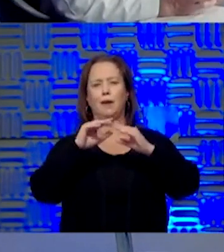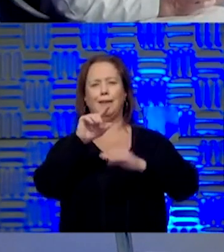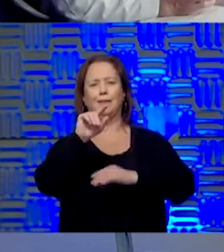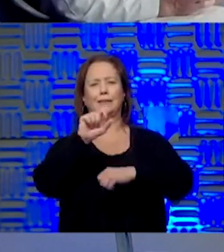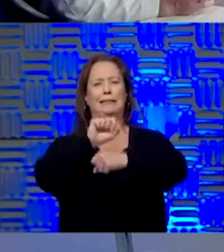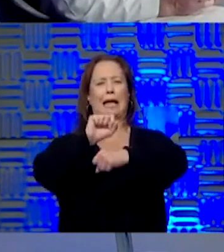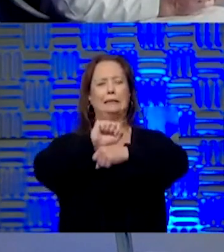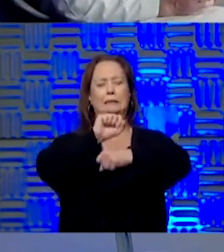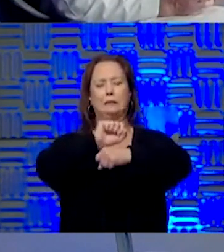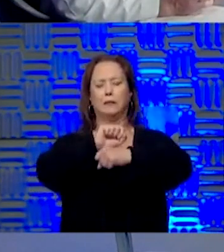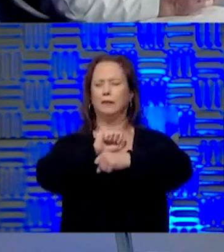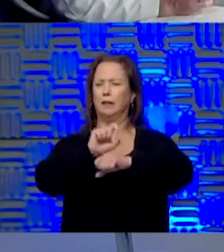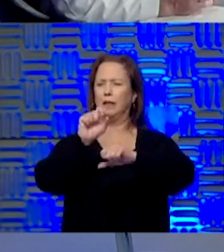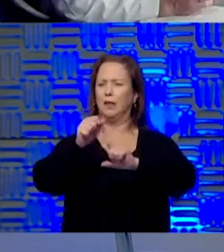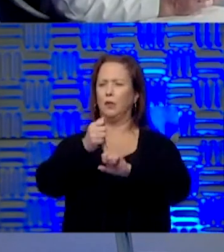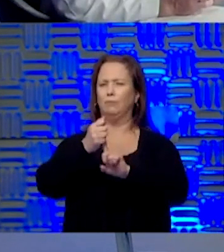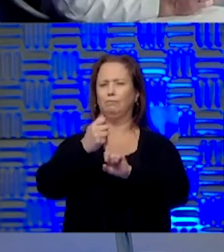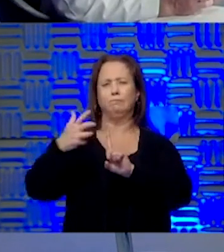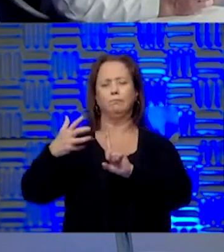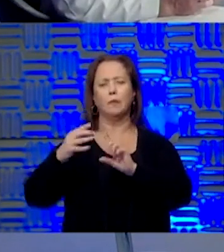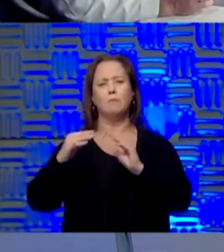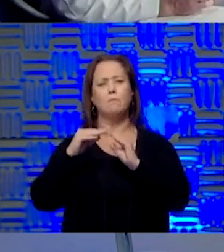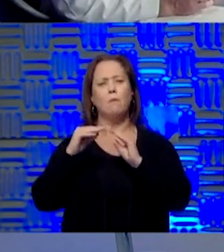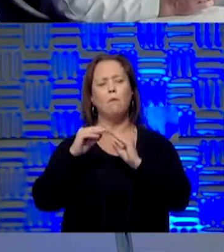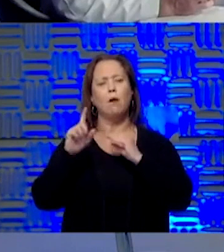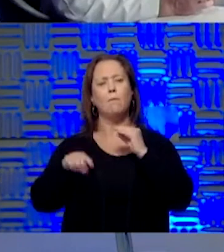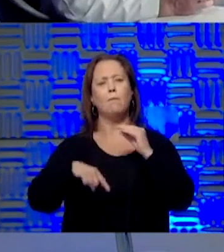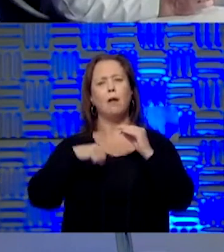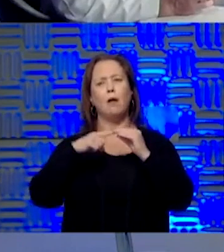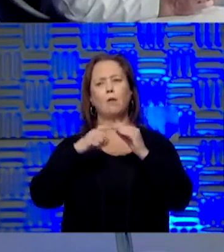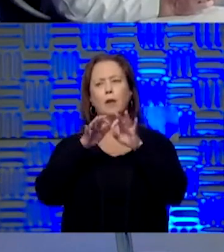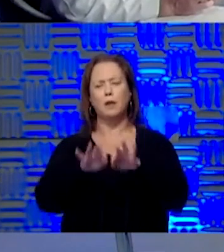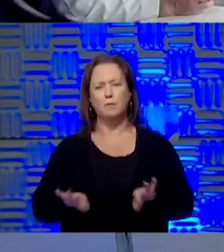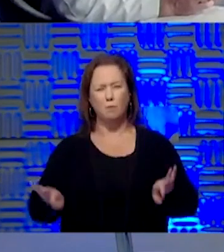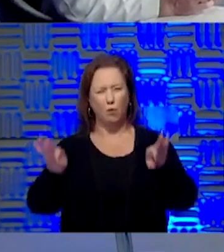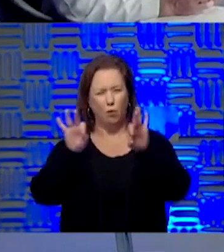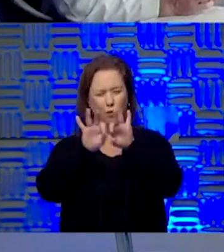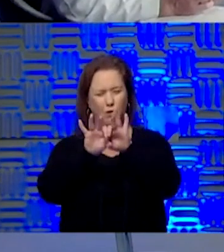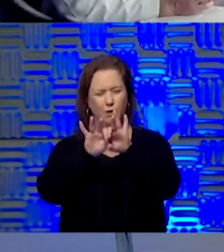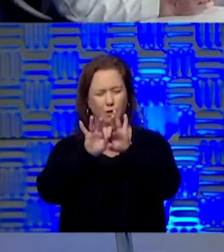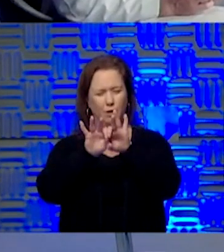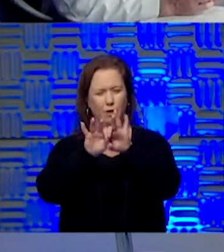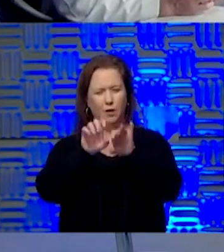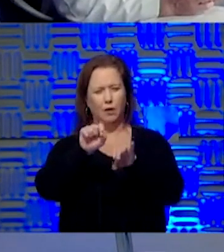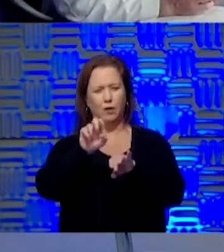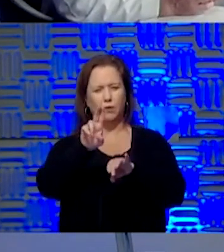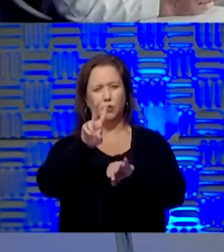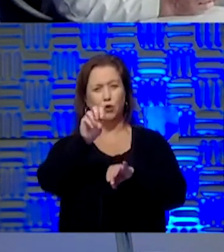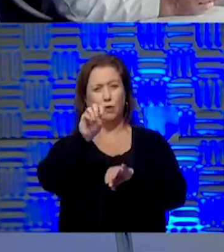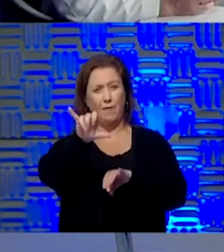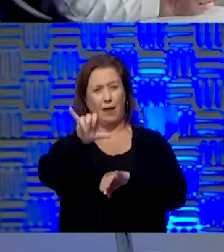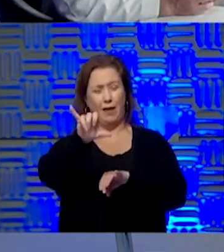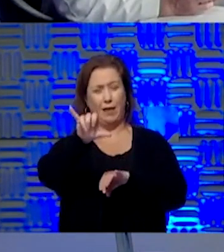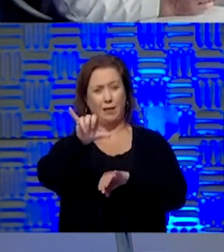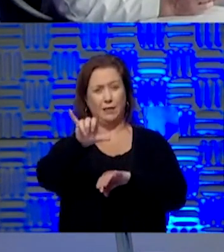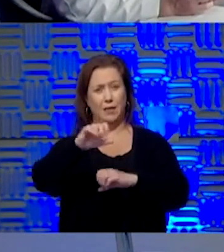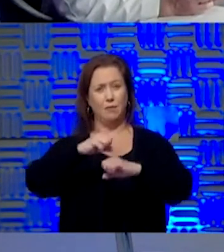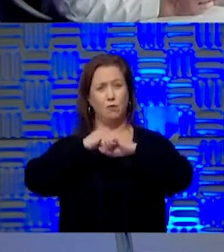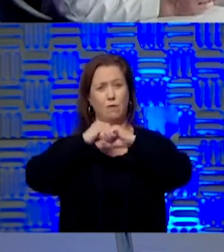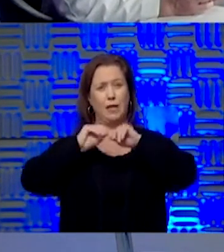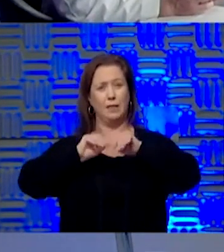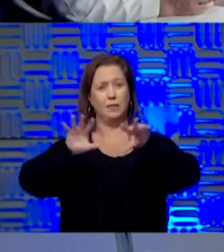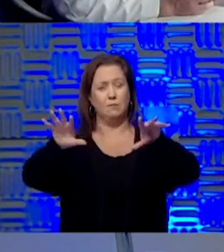things like that. Can you talk about how important just these surveys are in preventing the